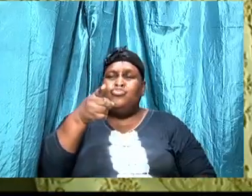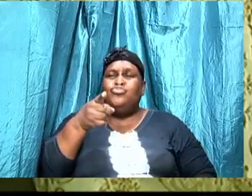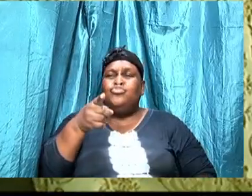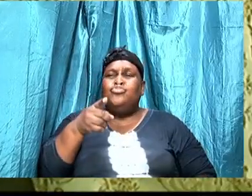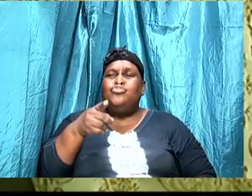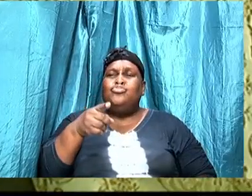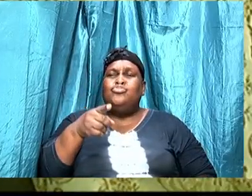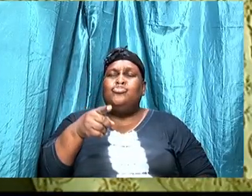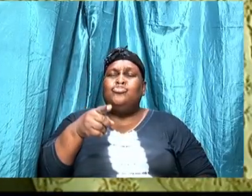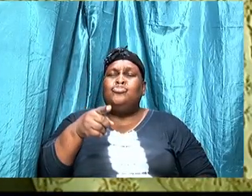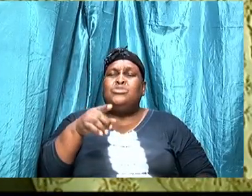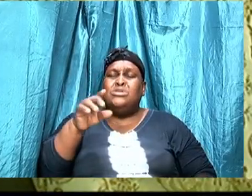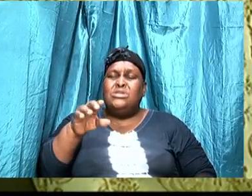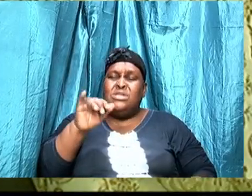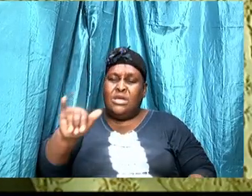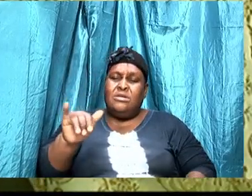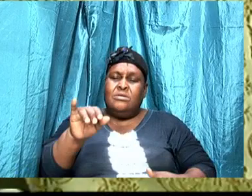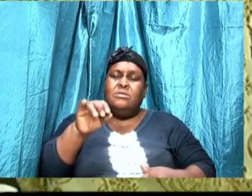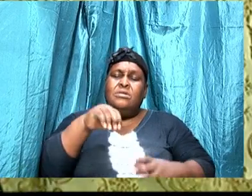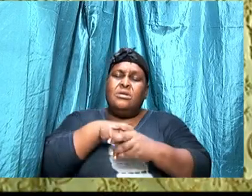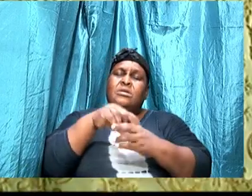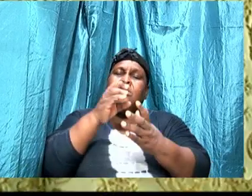in chapter 1,